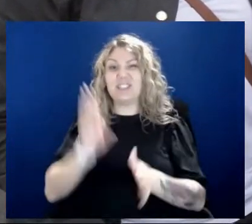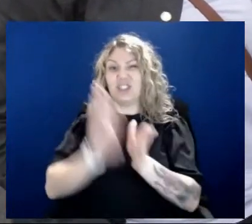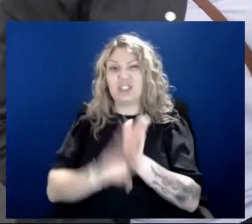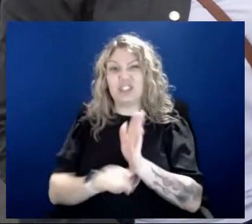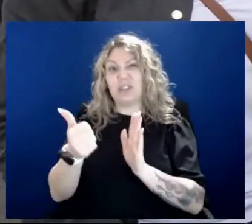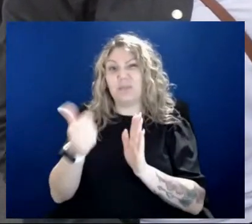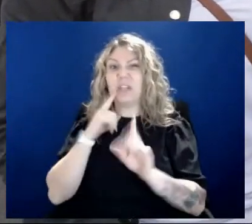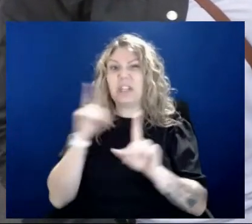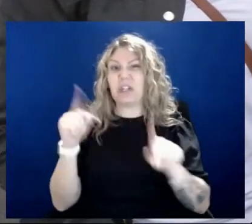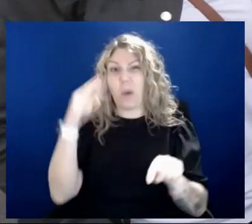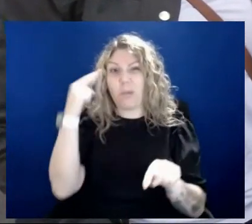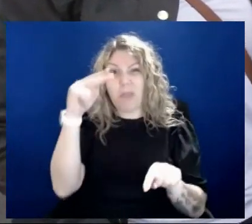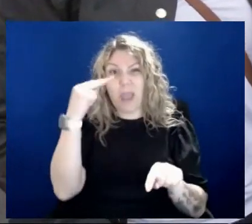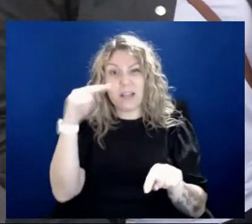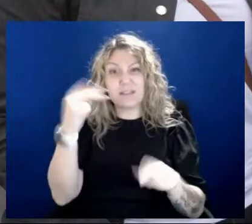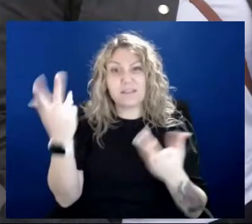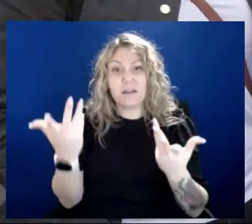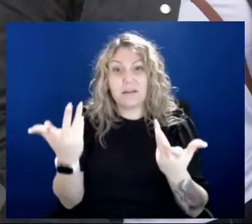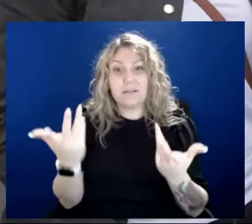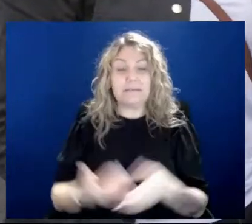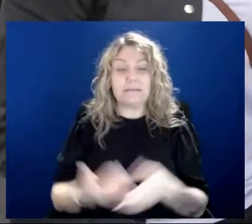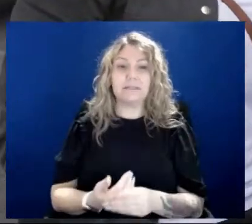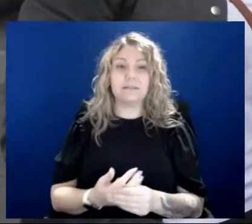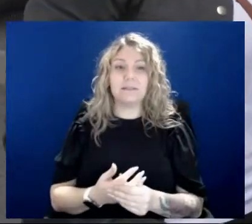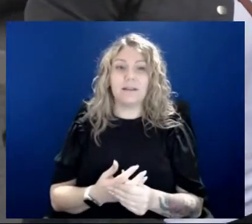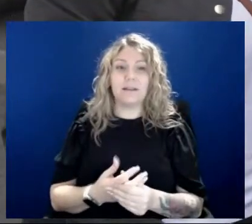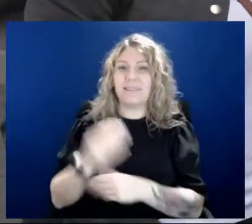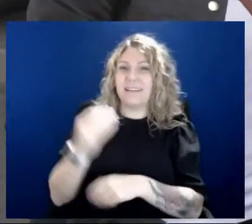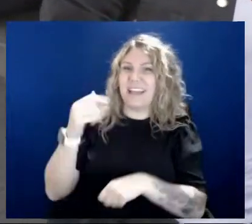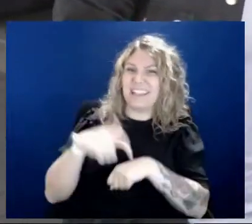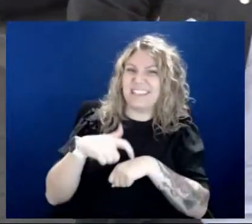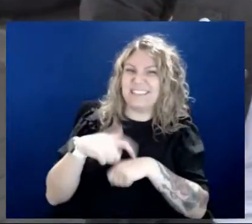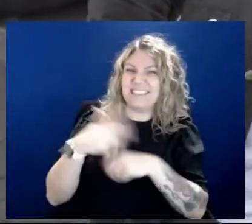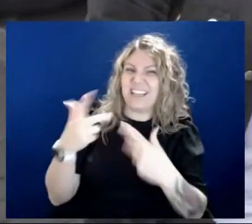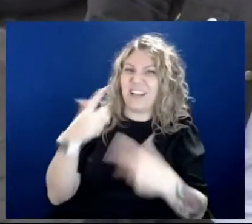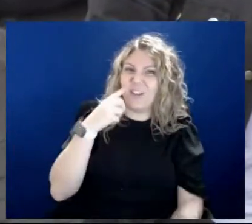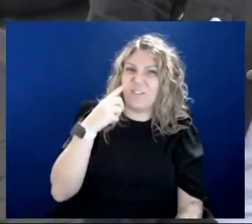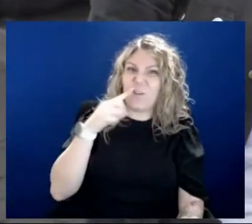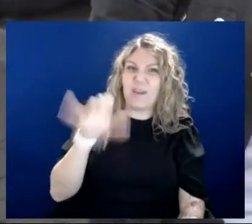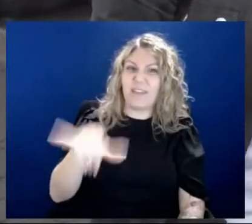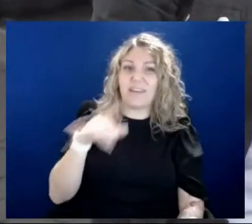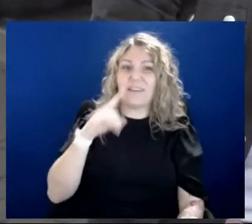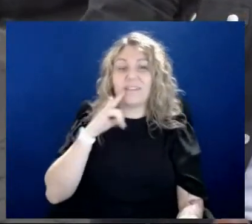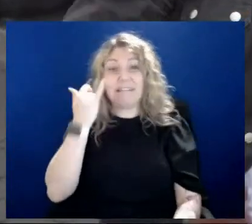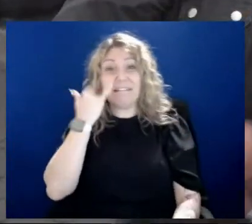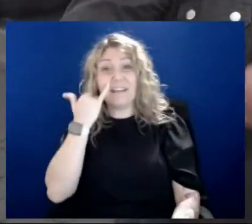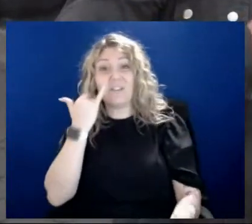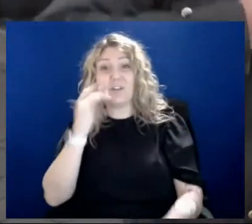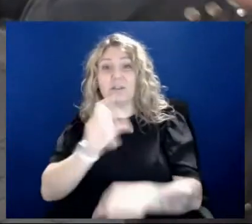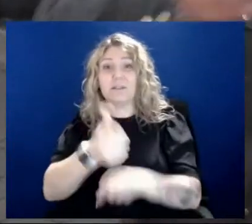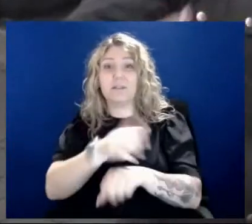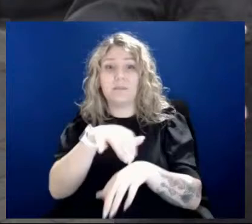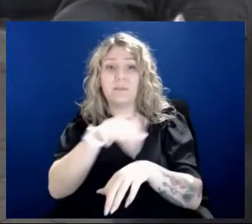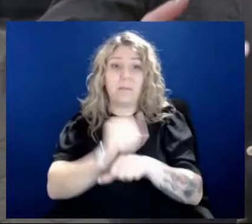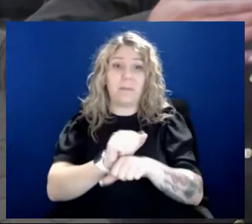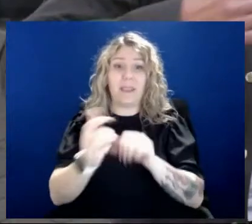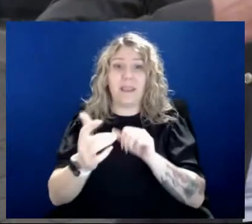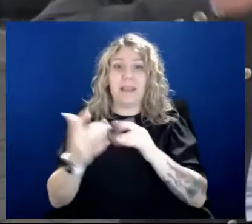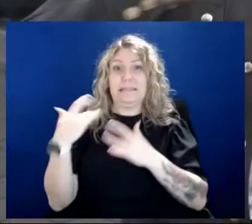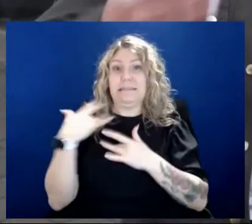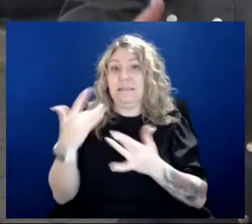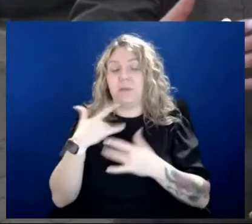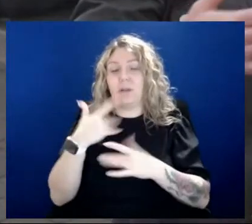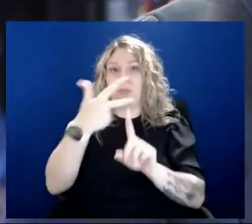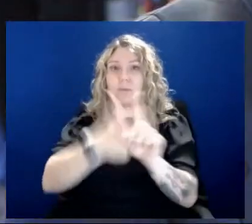and get it done. And the time frame too, like yes, if you were to make an appointment, it's typically 3 months out